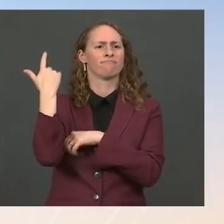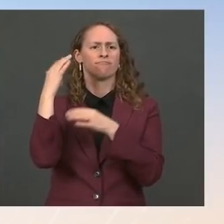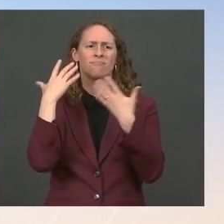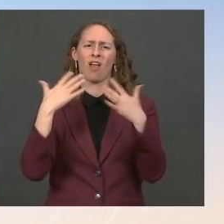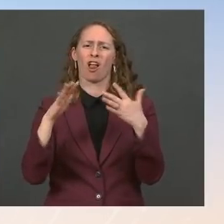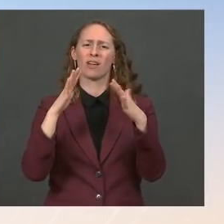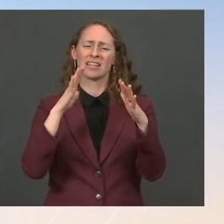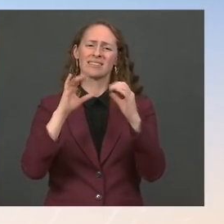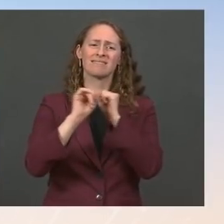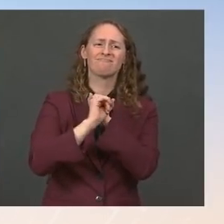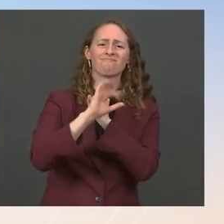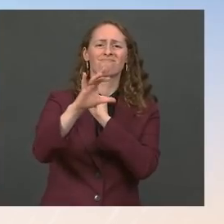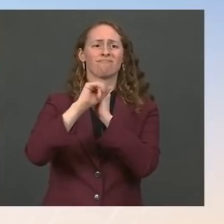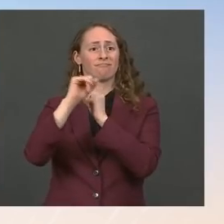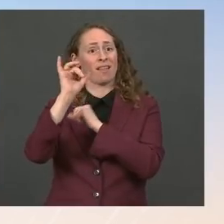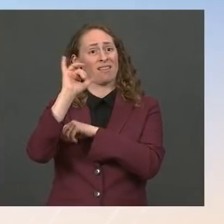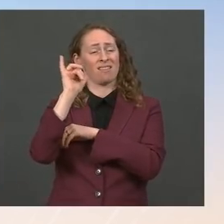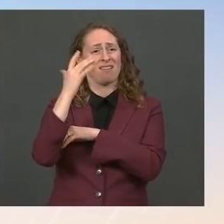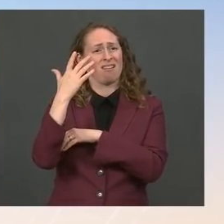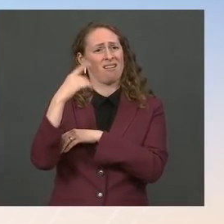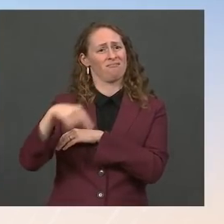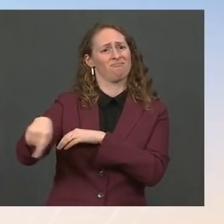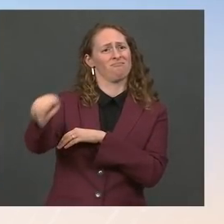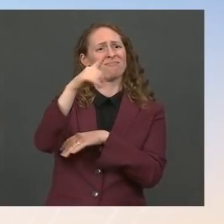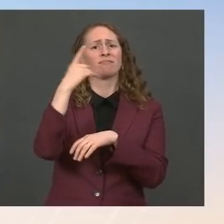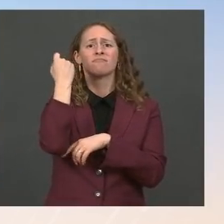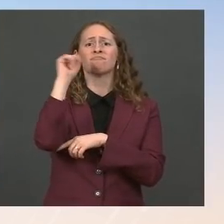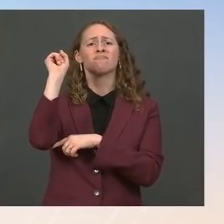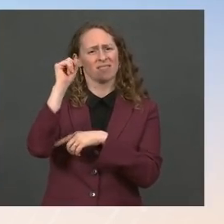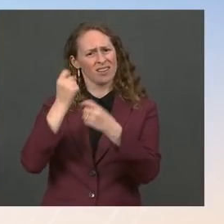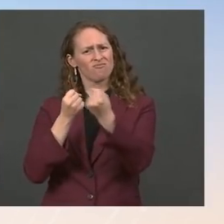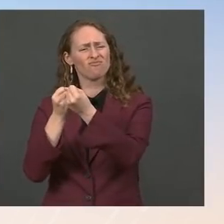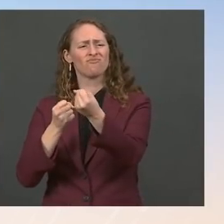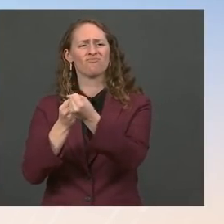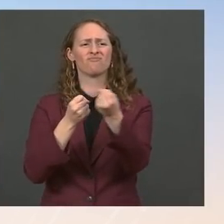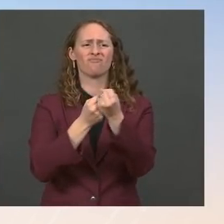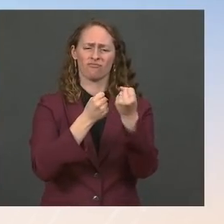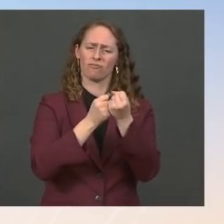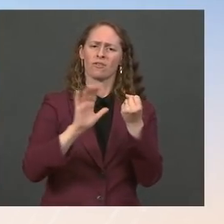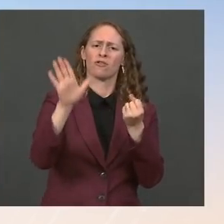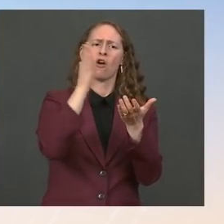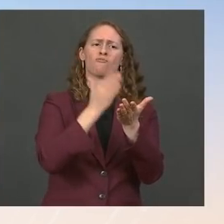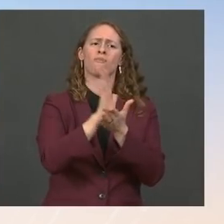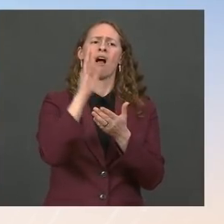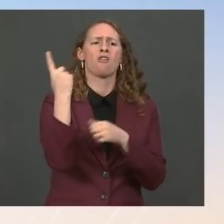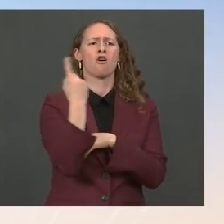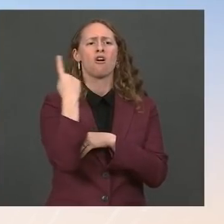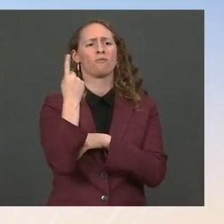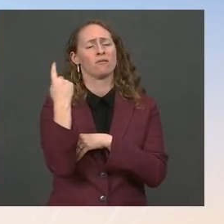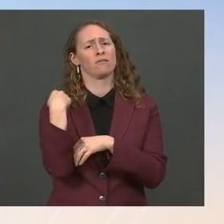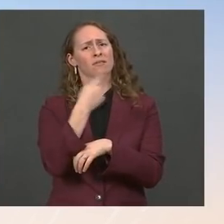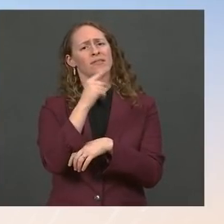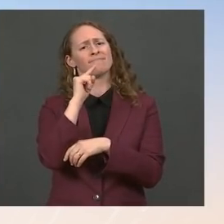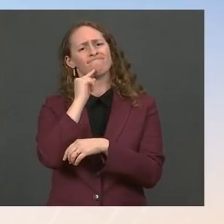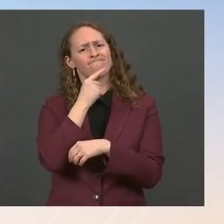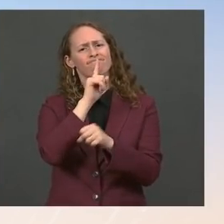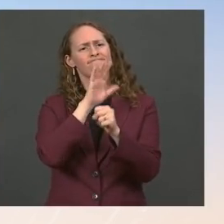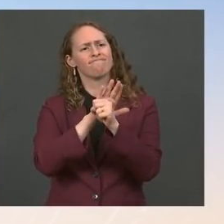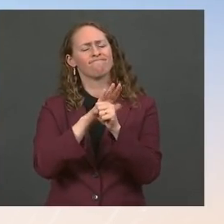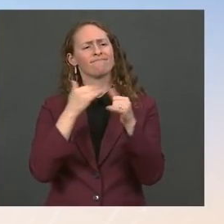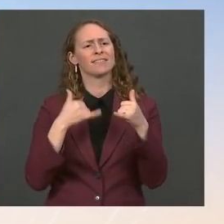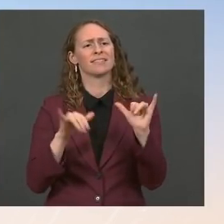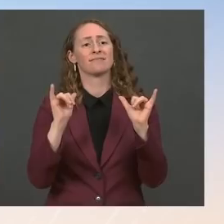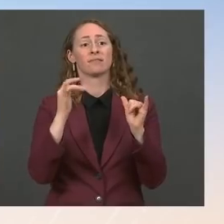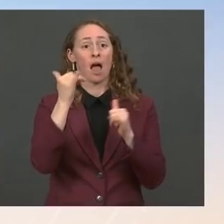including activists who are proudly standing up and defending people's fundamental rights, that this is something he's committed to do. Right now, there's going to be a vote